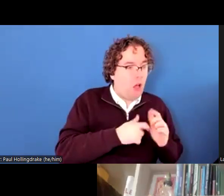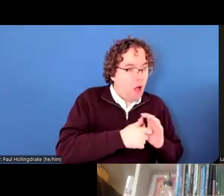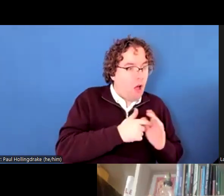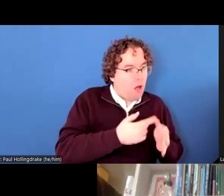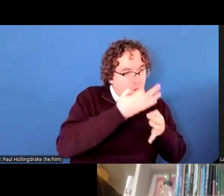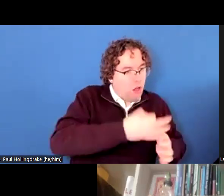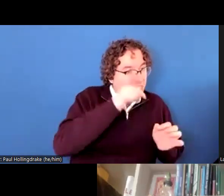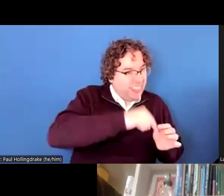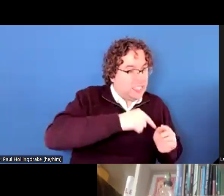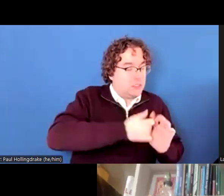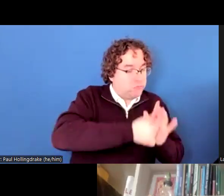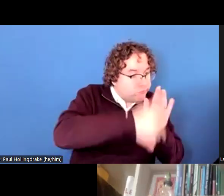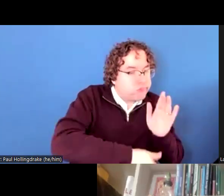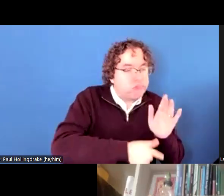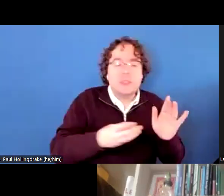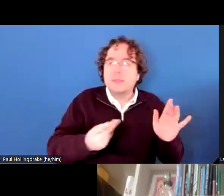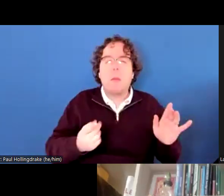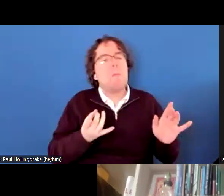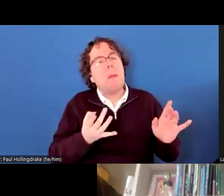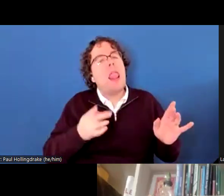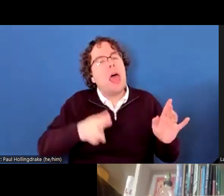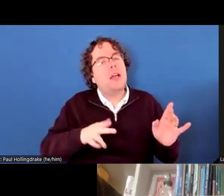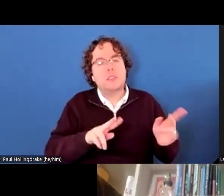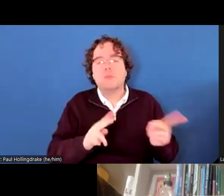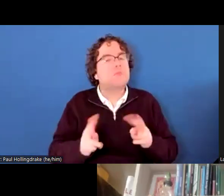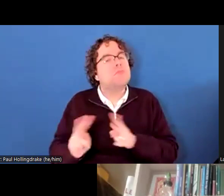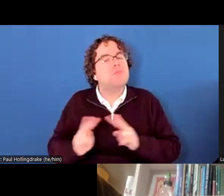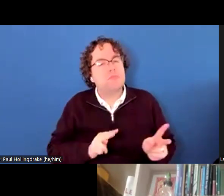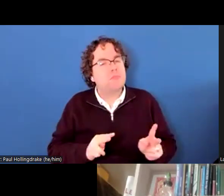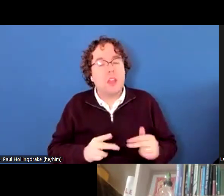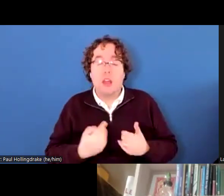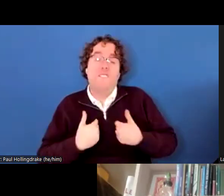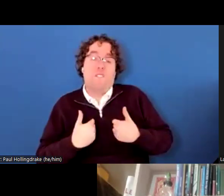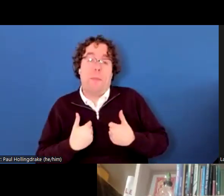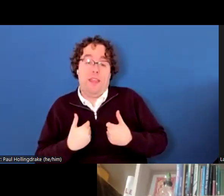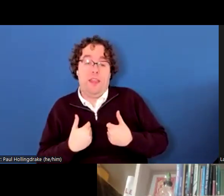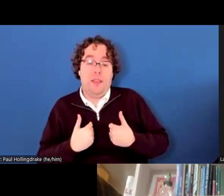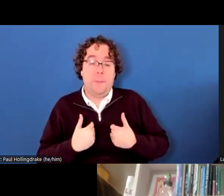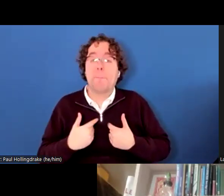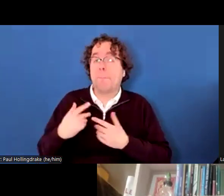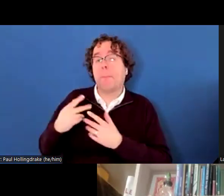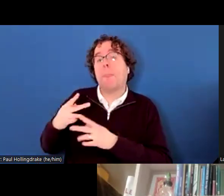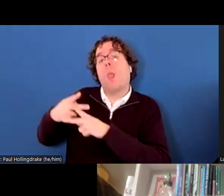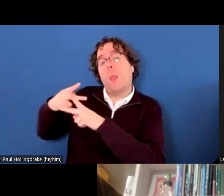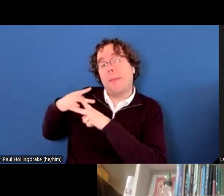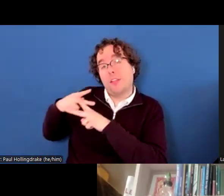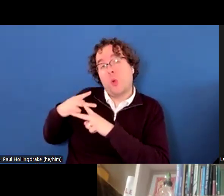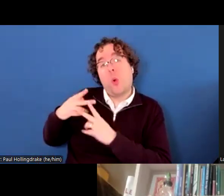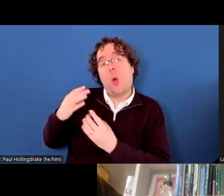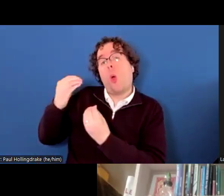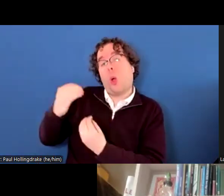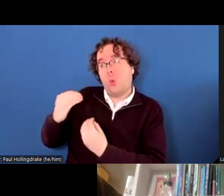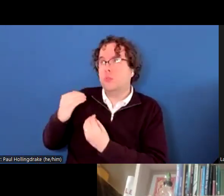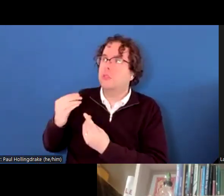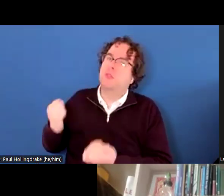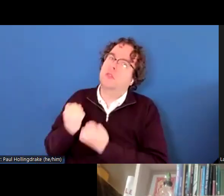um, where the change or the power was. For me, the coach and mentor aspect was really, really strong and